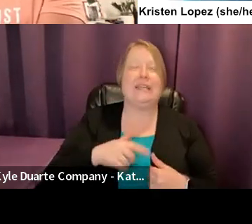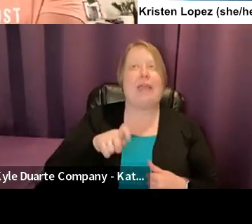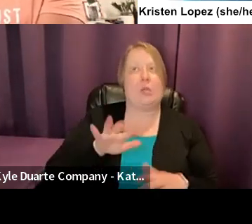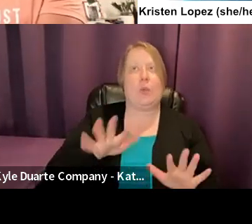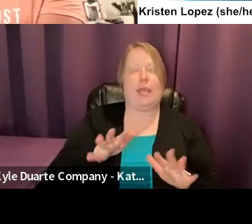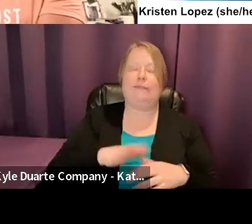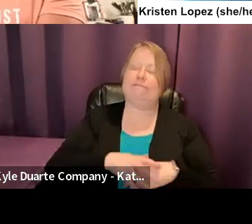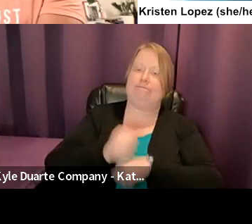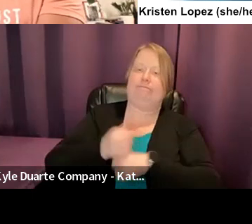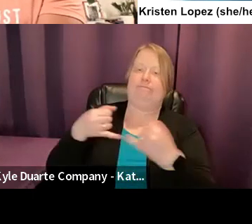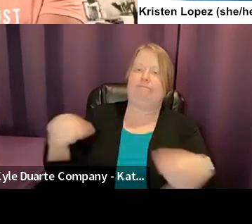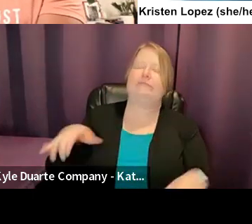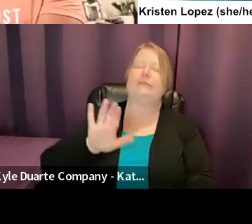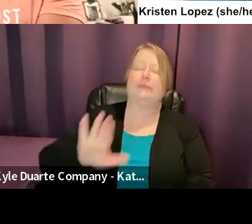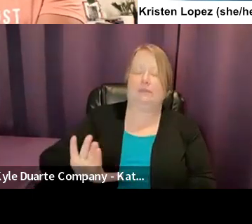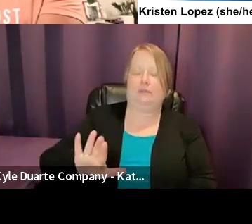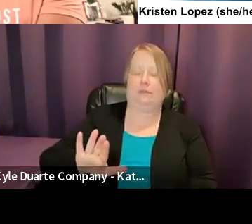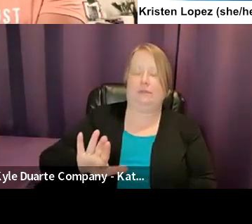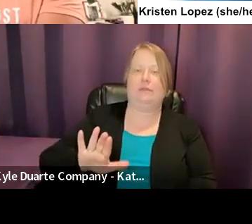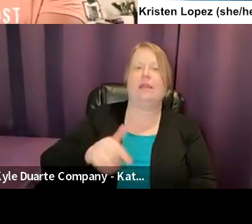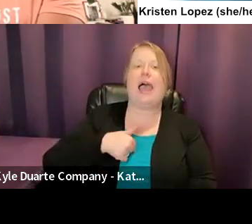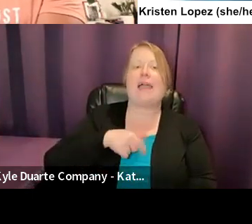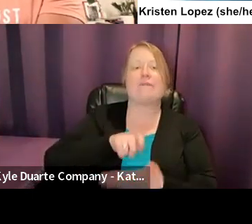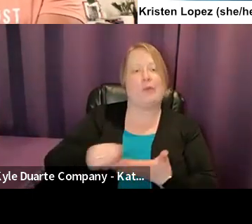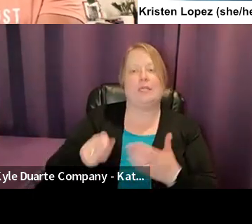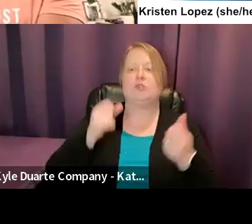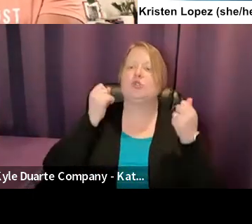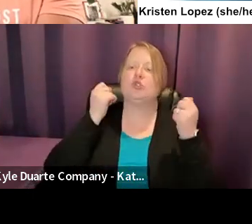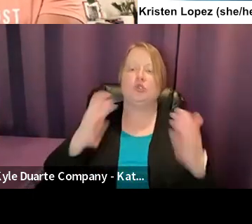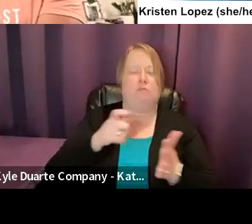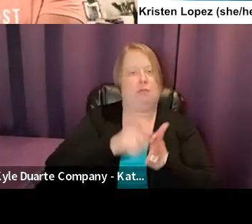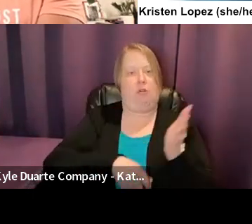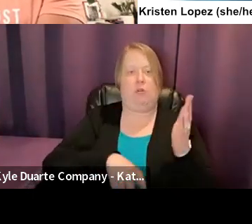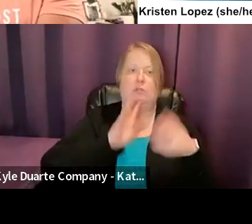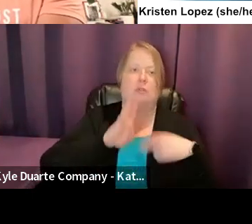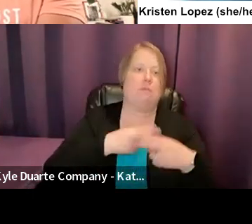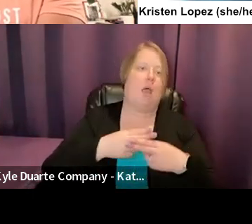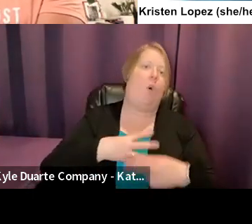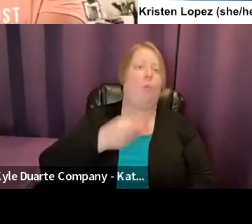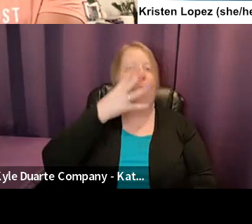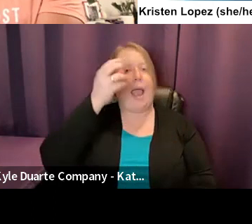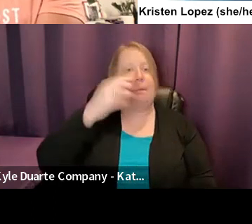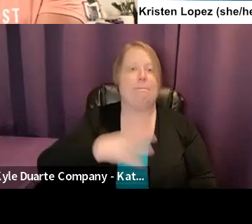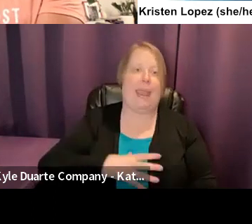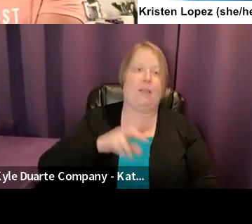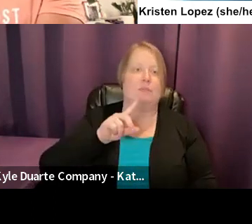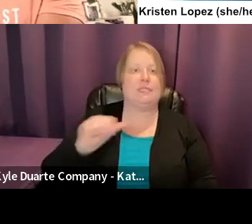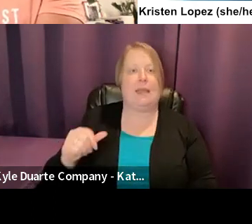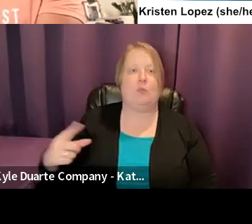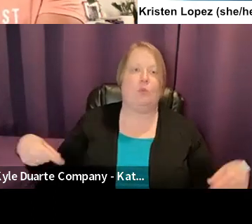create boundaries and be like, listen, I've written so many articles about white male disabled wheelchair users in